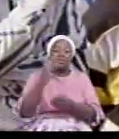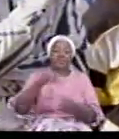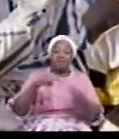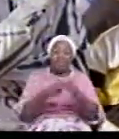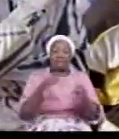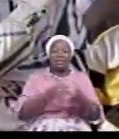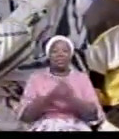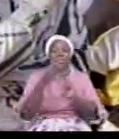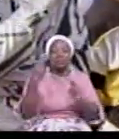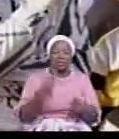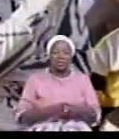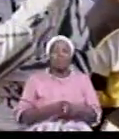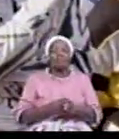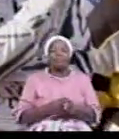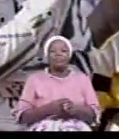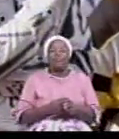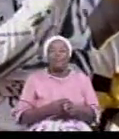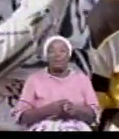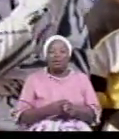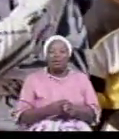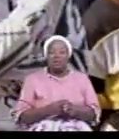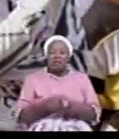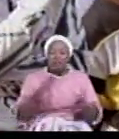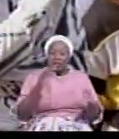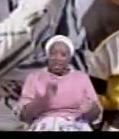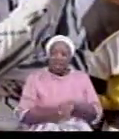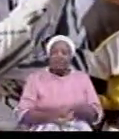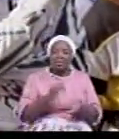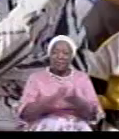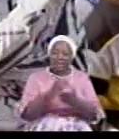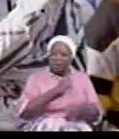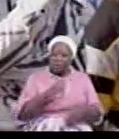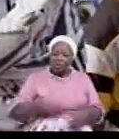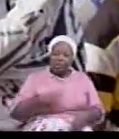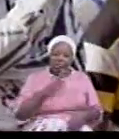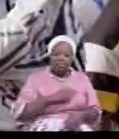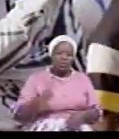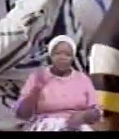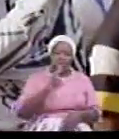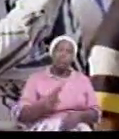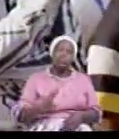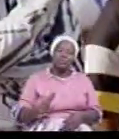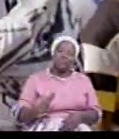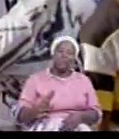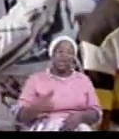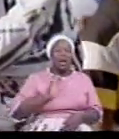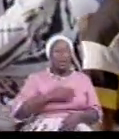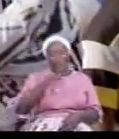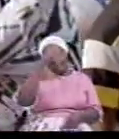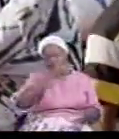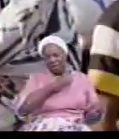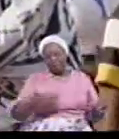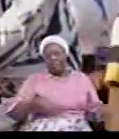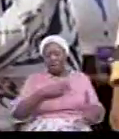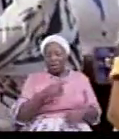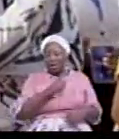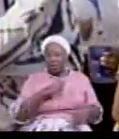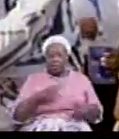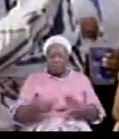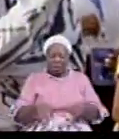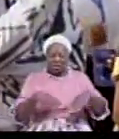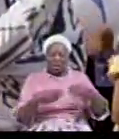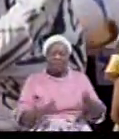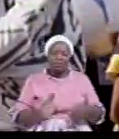start tonight. That Lord use him. More strength. More power. More grace.